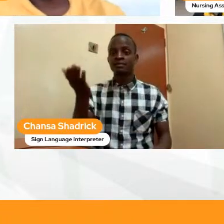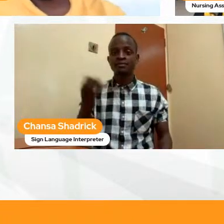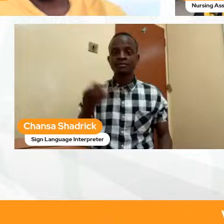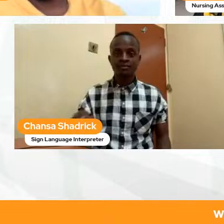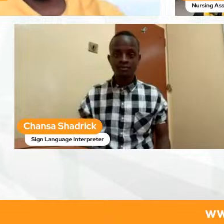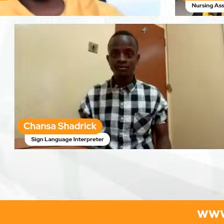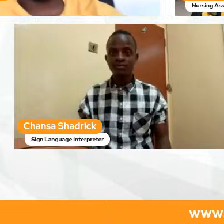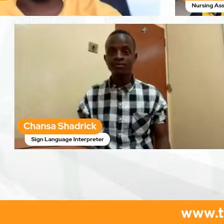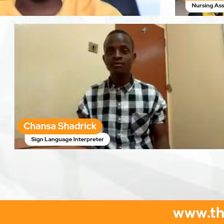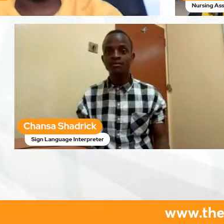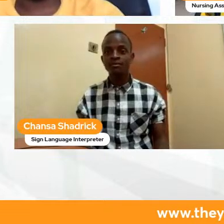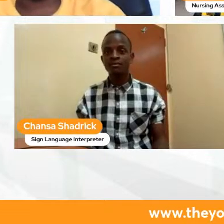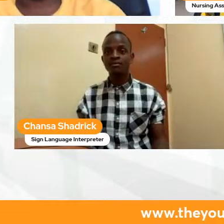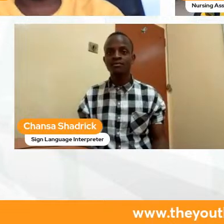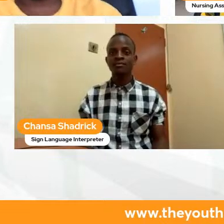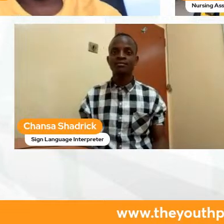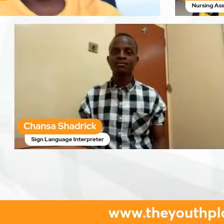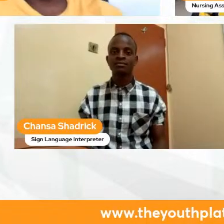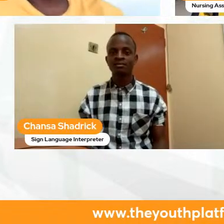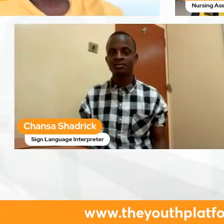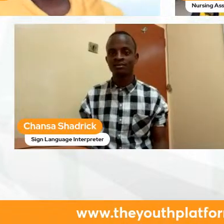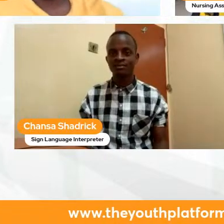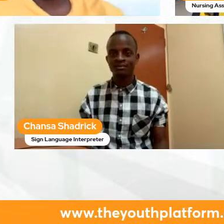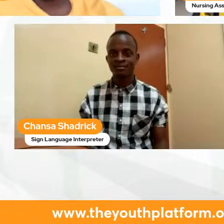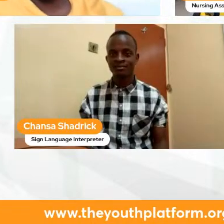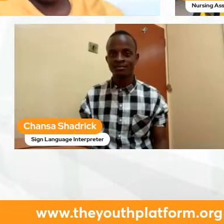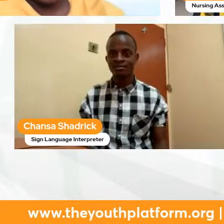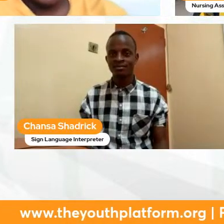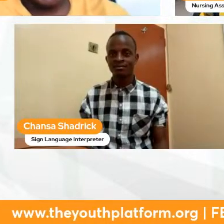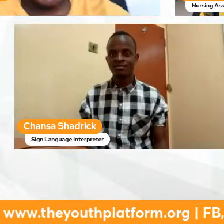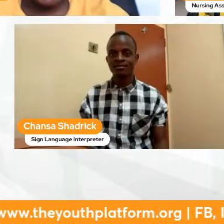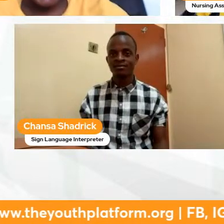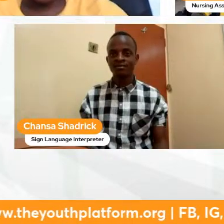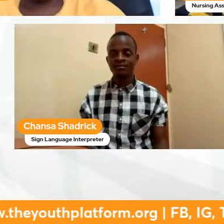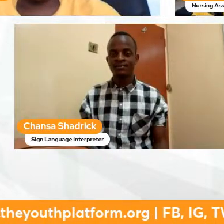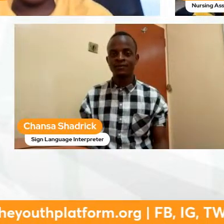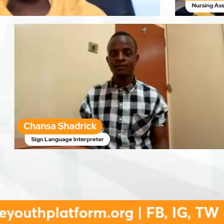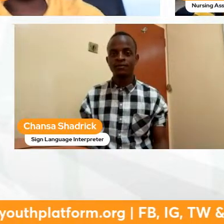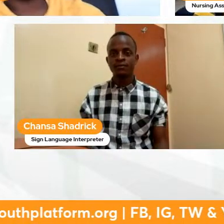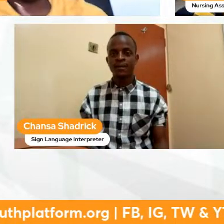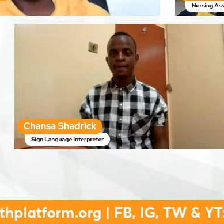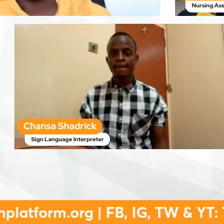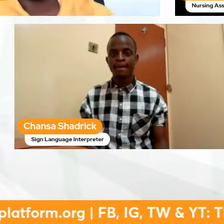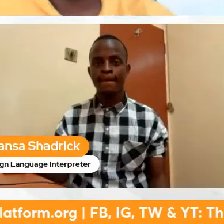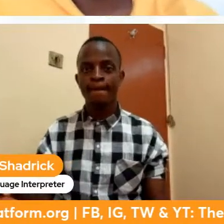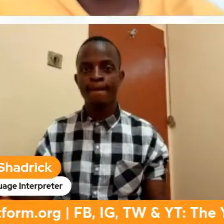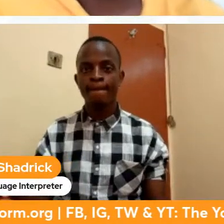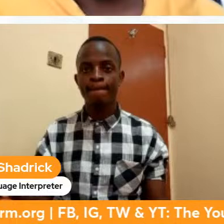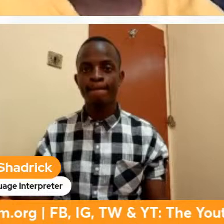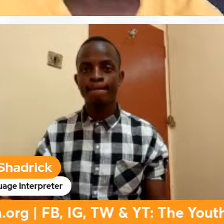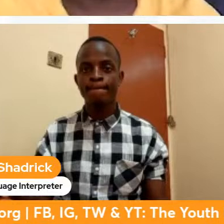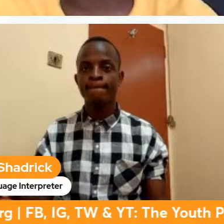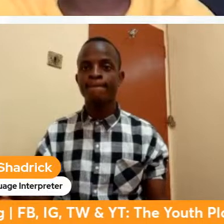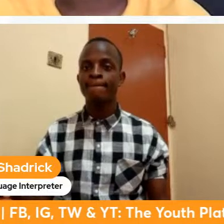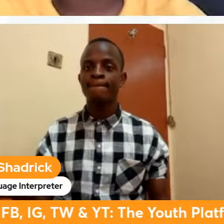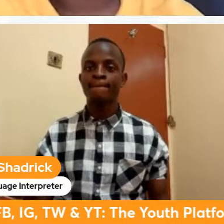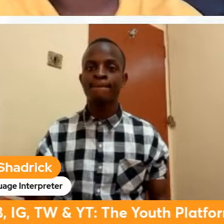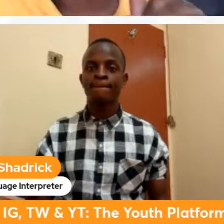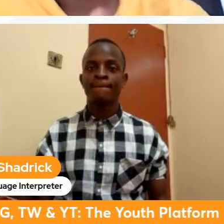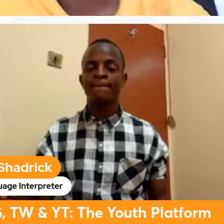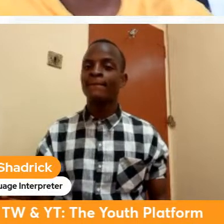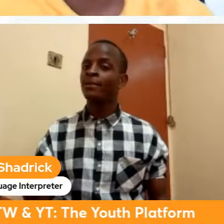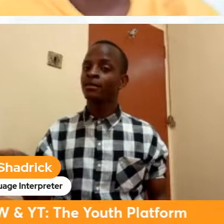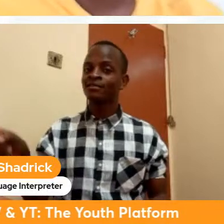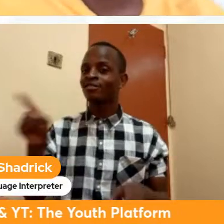right, that that is focal great. point. I'm going to nominate that person. Sure. All right, so to our online audience, I encourage you